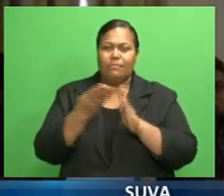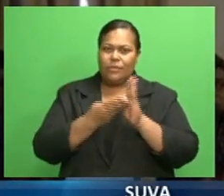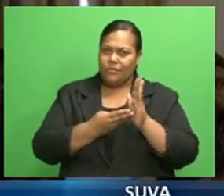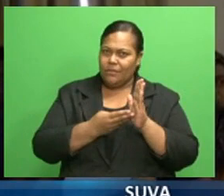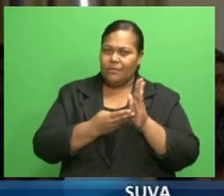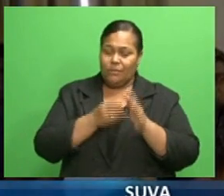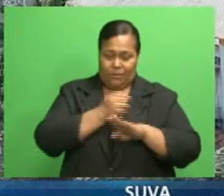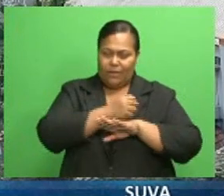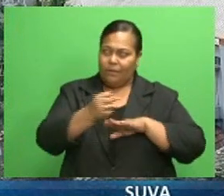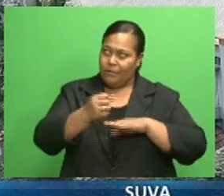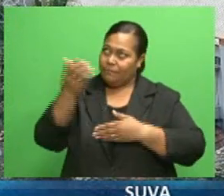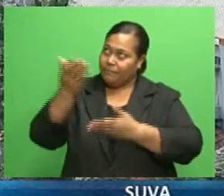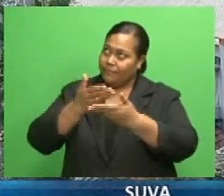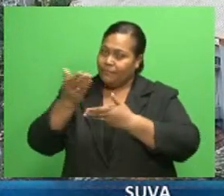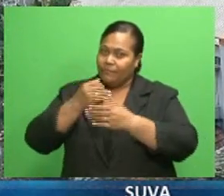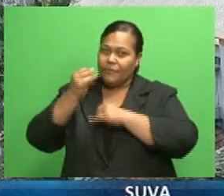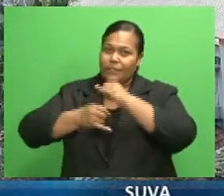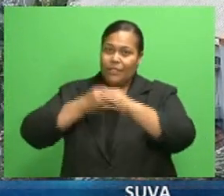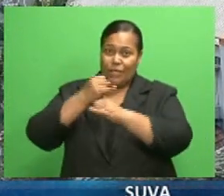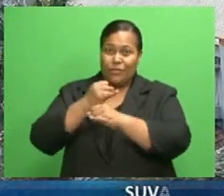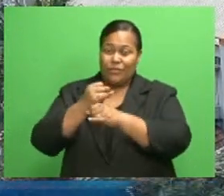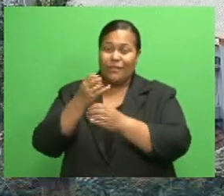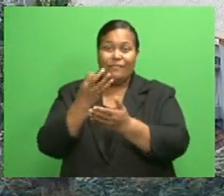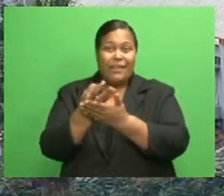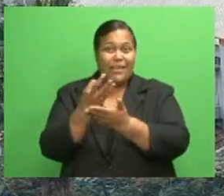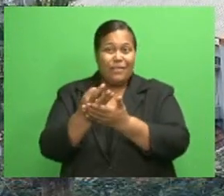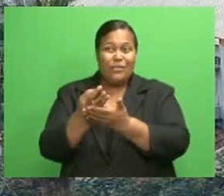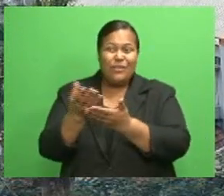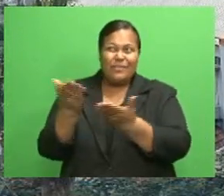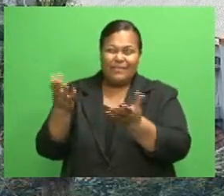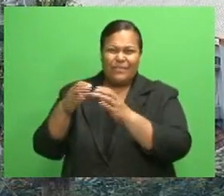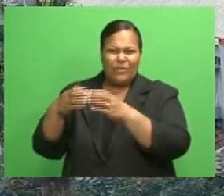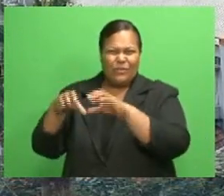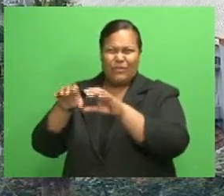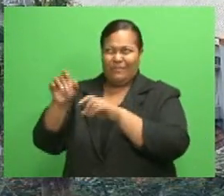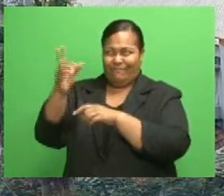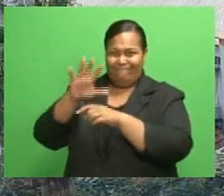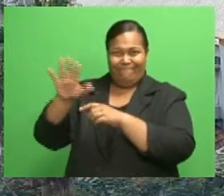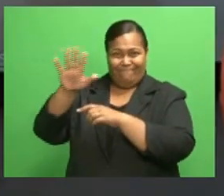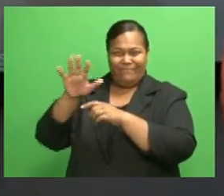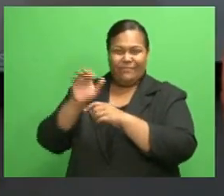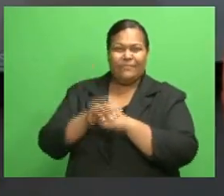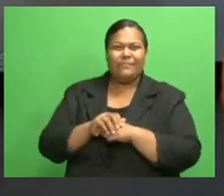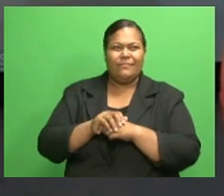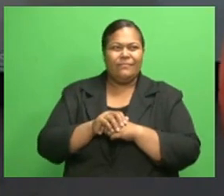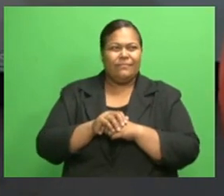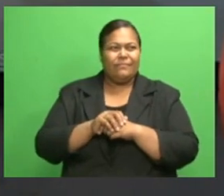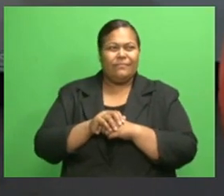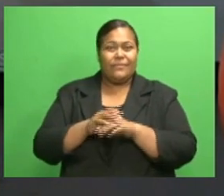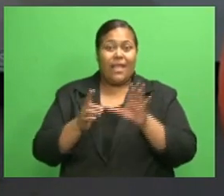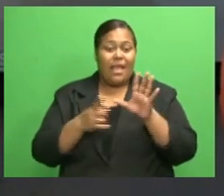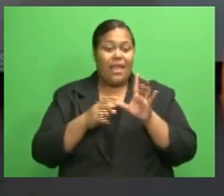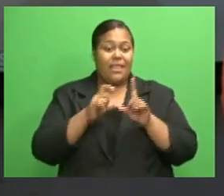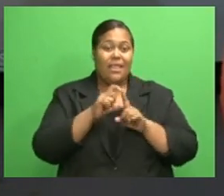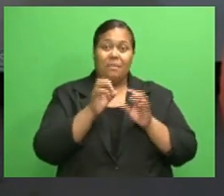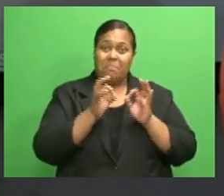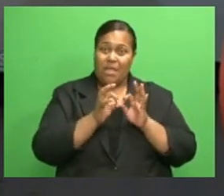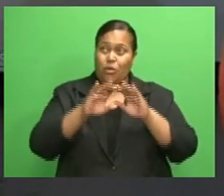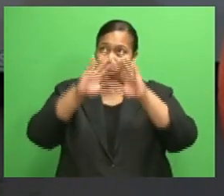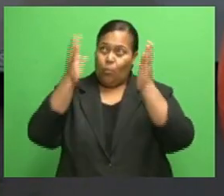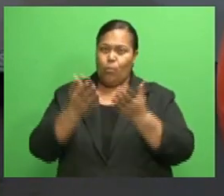financial institutions in order to source funds for the next fiscal year. The ADB, World Bank and